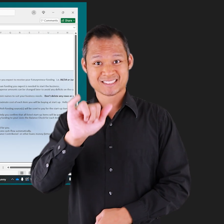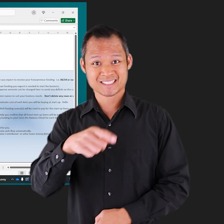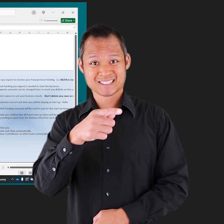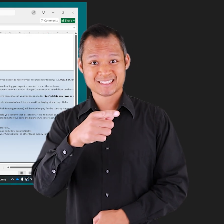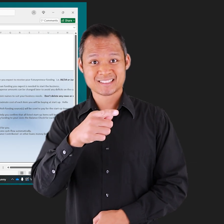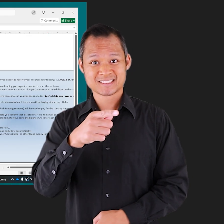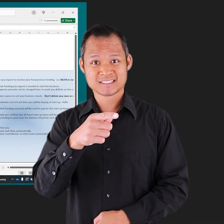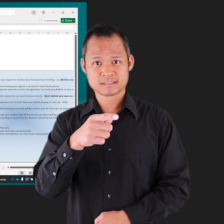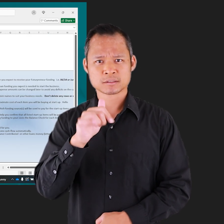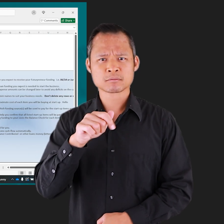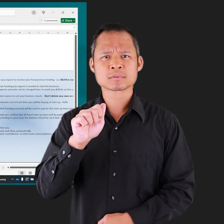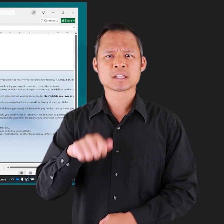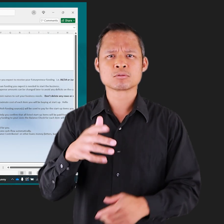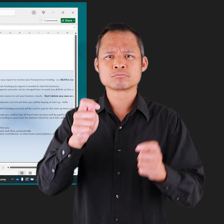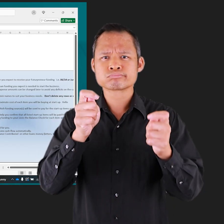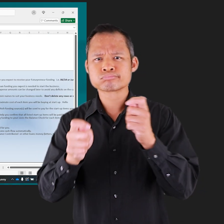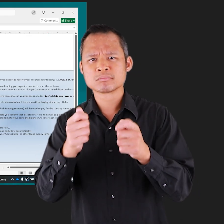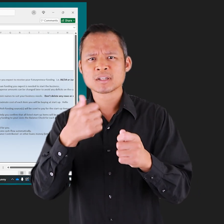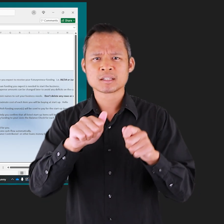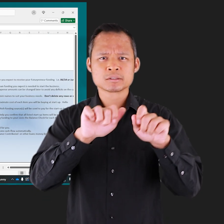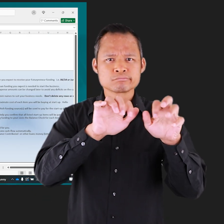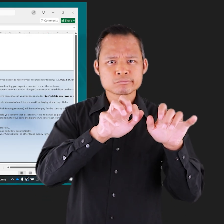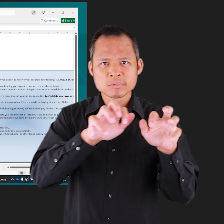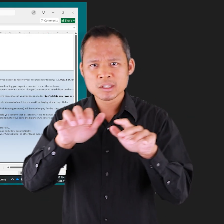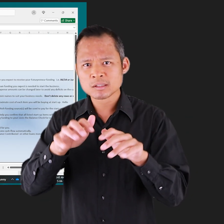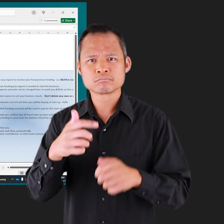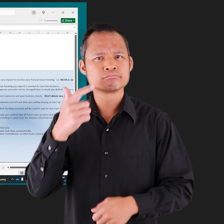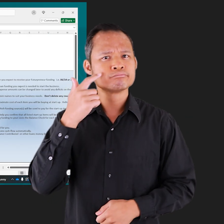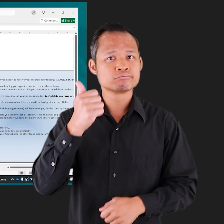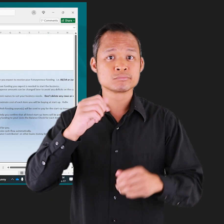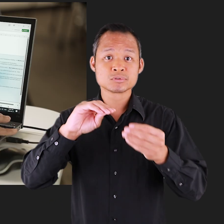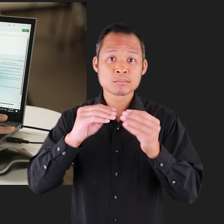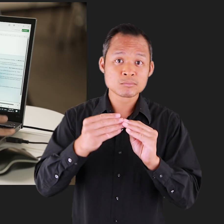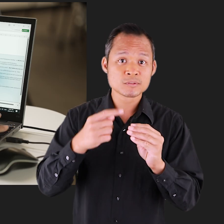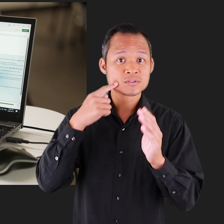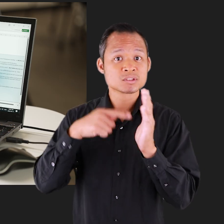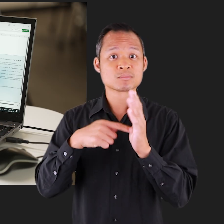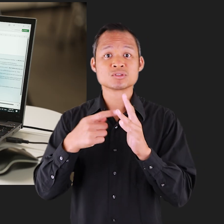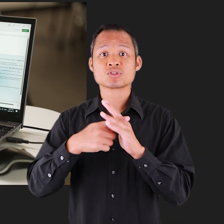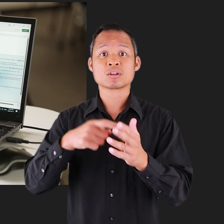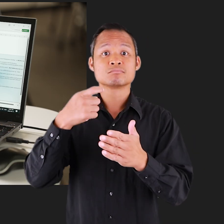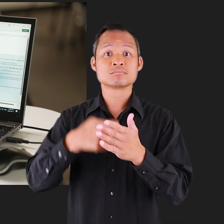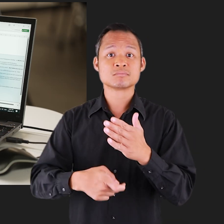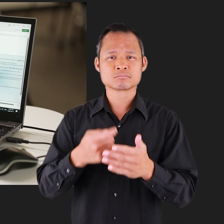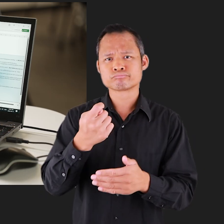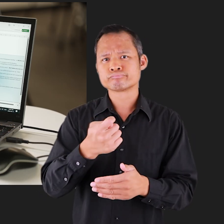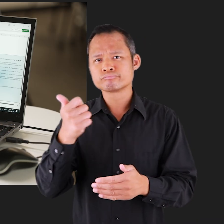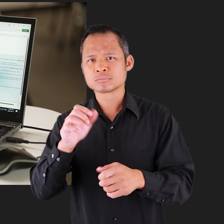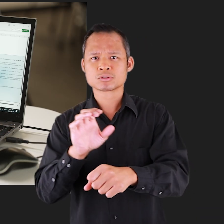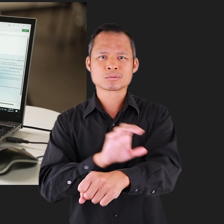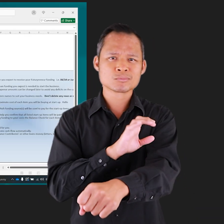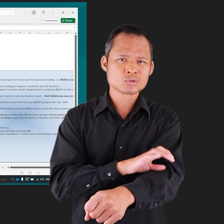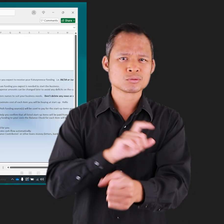can make changes in what you write and the numbers you input. So for example, in the startup costs, I can delete computer,